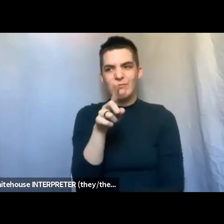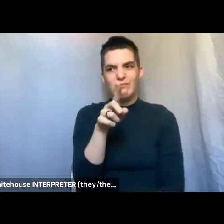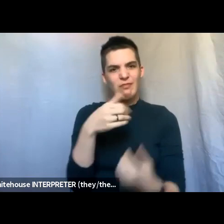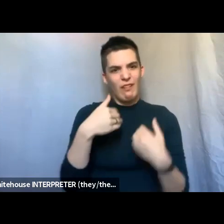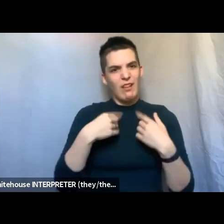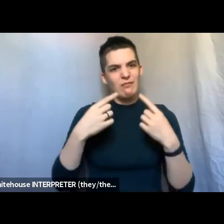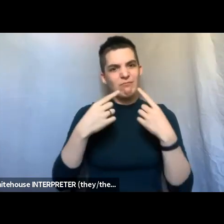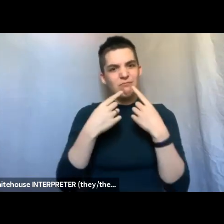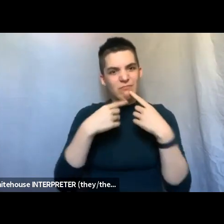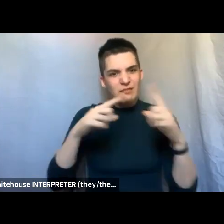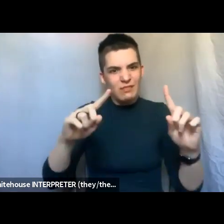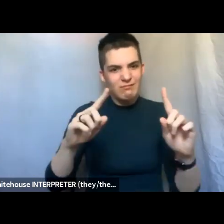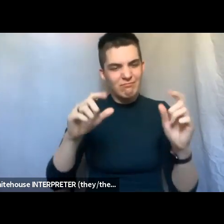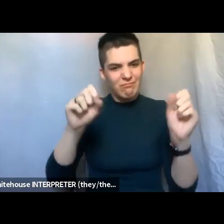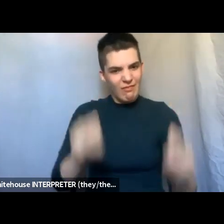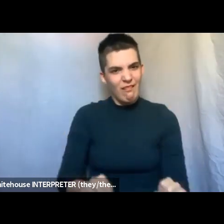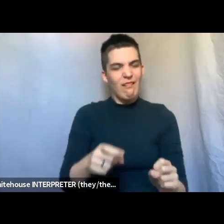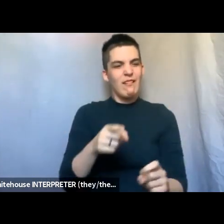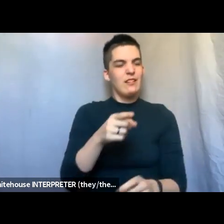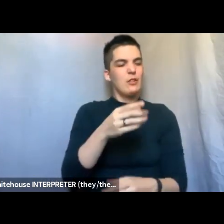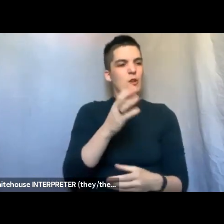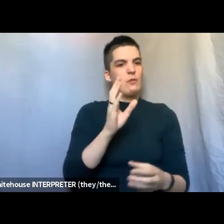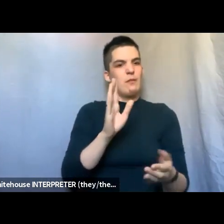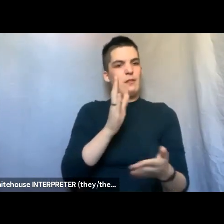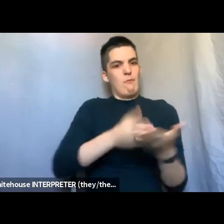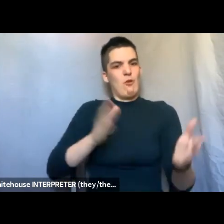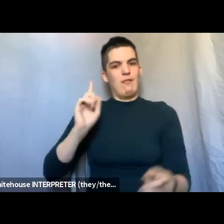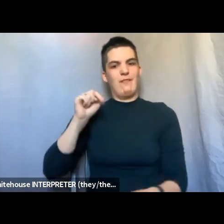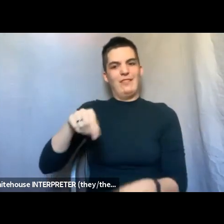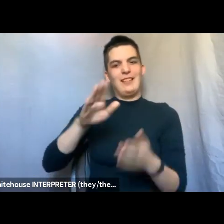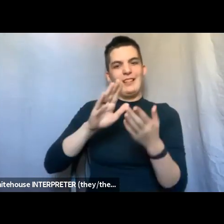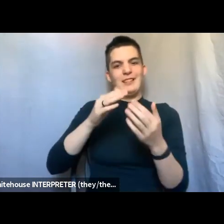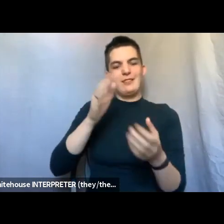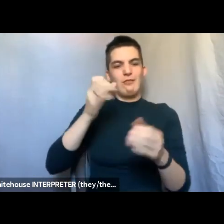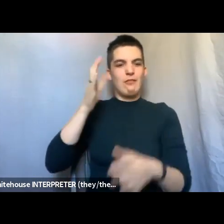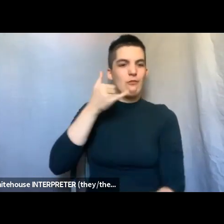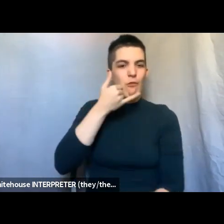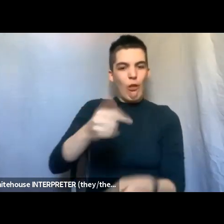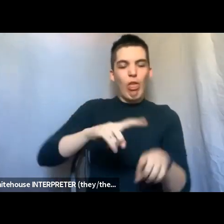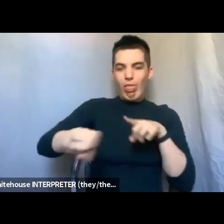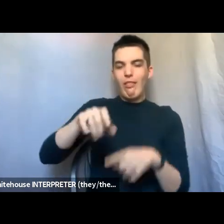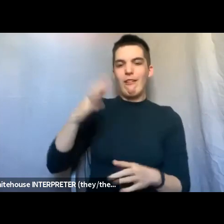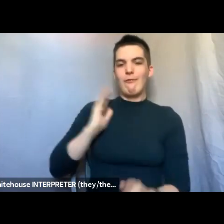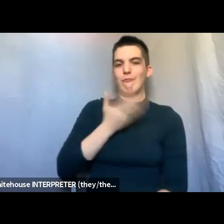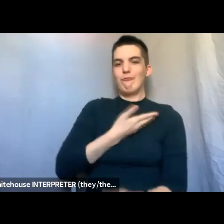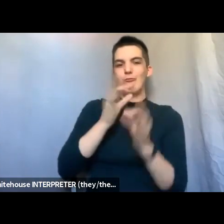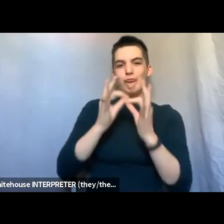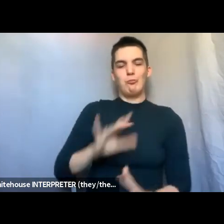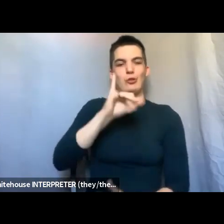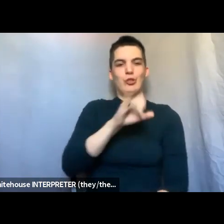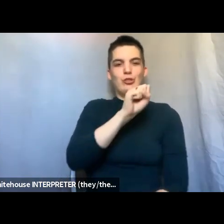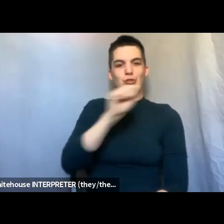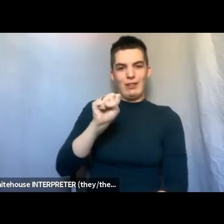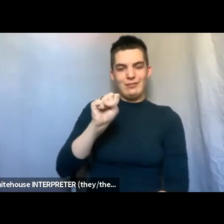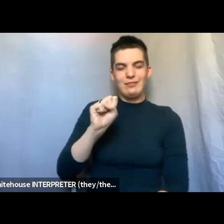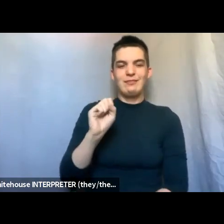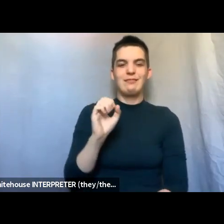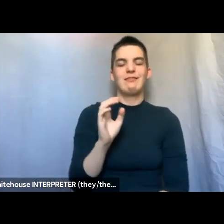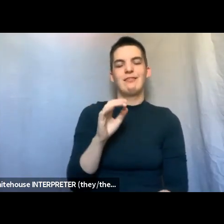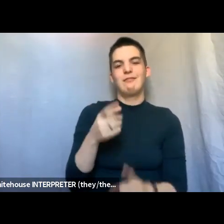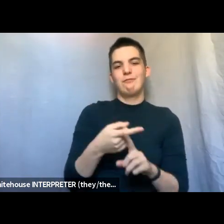So on this call also is Jess Whitehouse, who is our ASL interpreter, and want